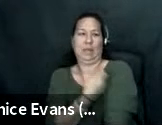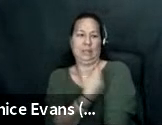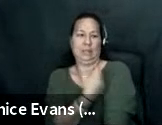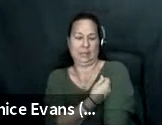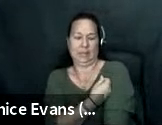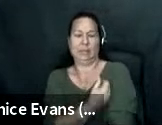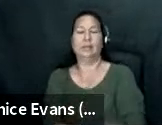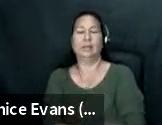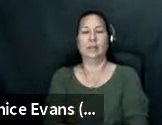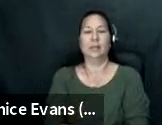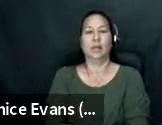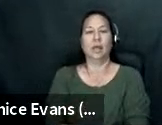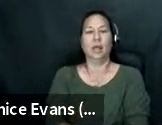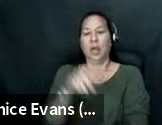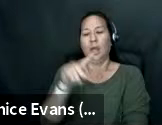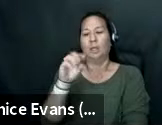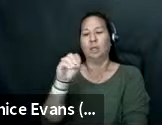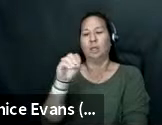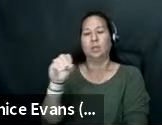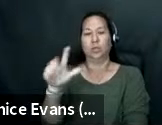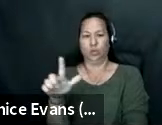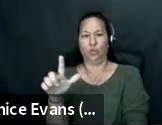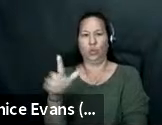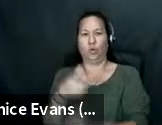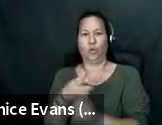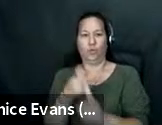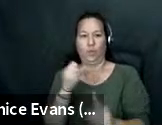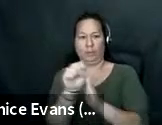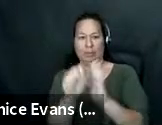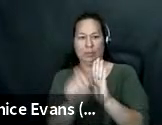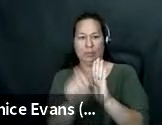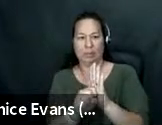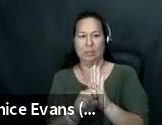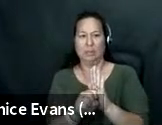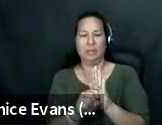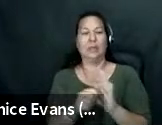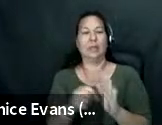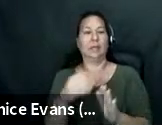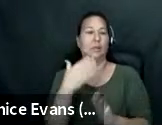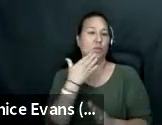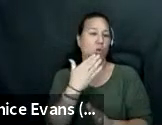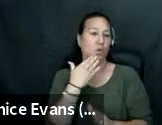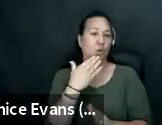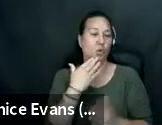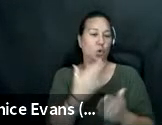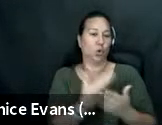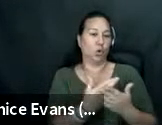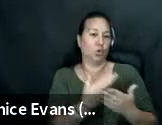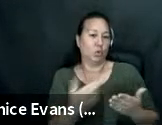the tool from the state is a great resource, but it's not the only